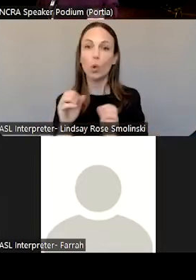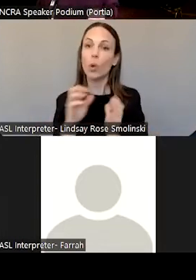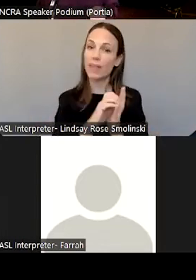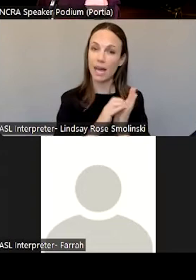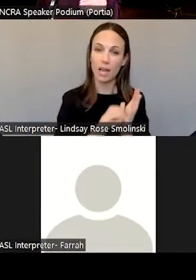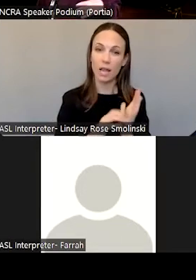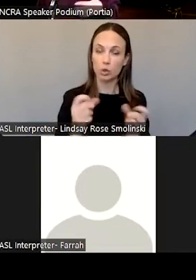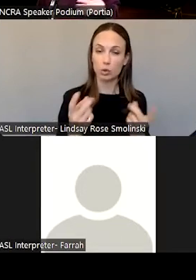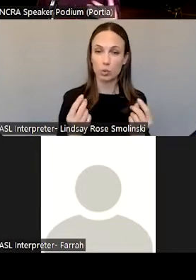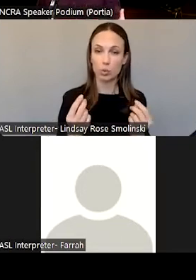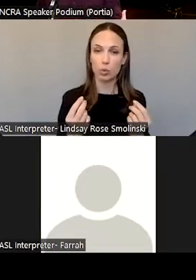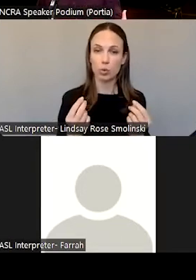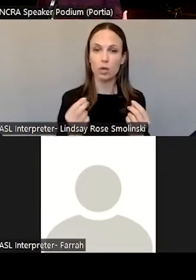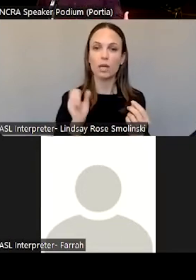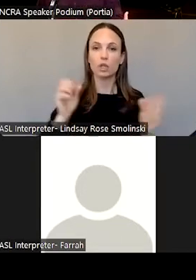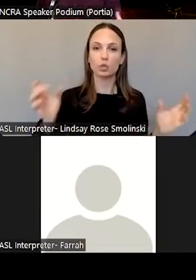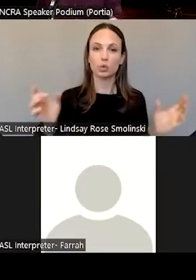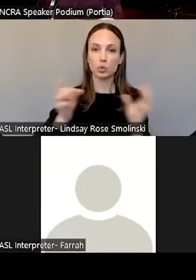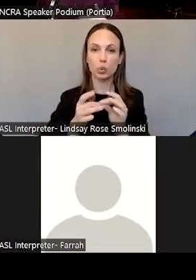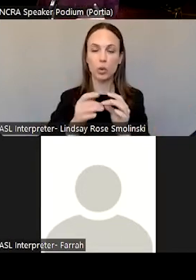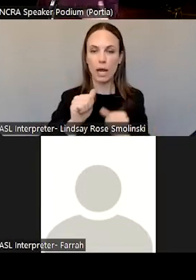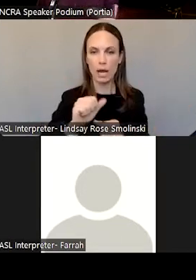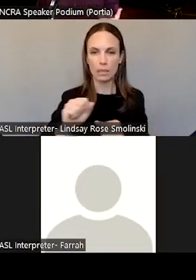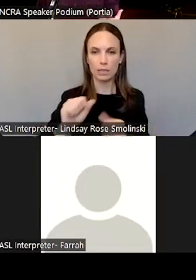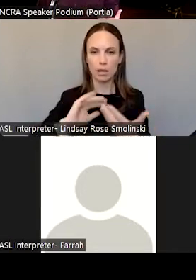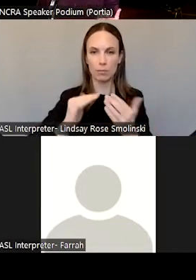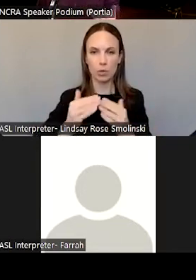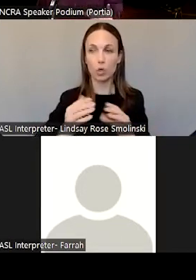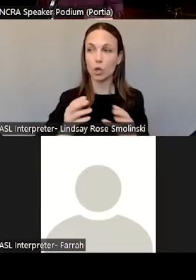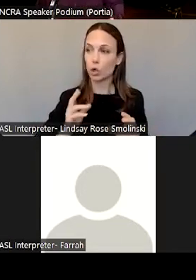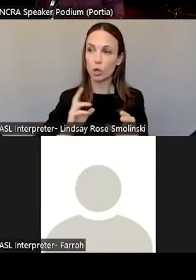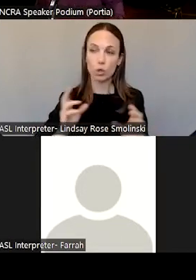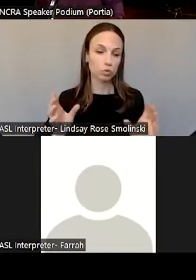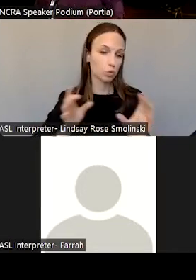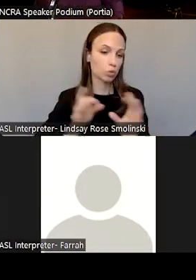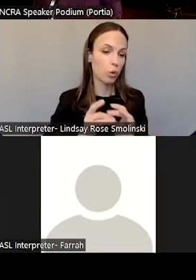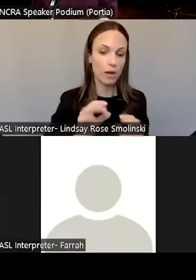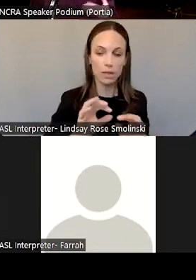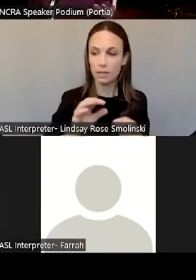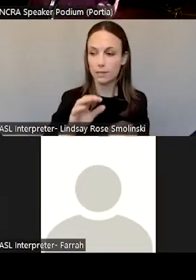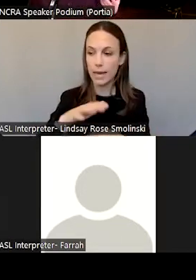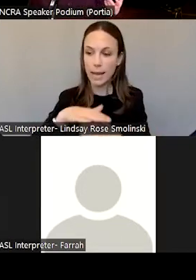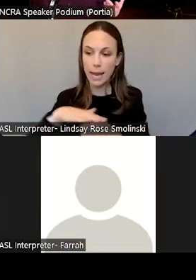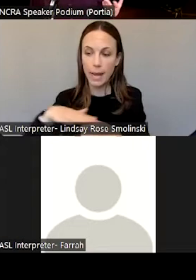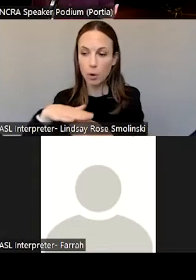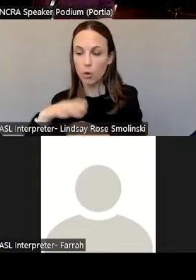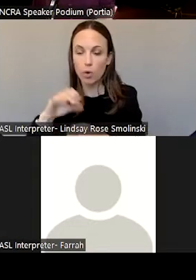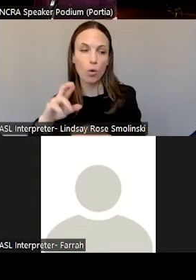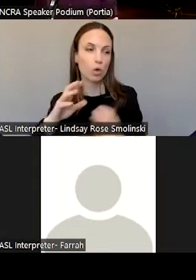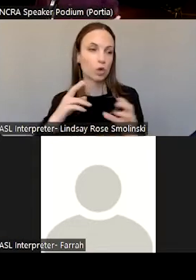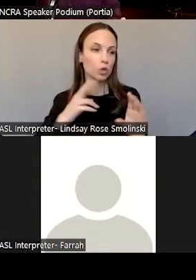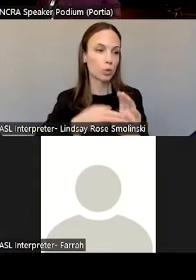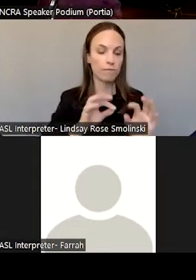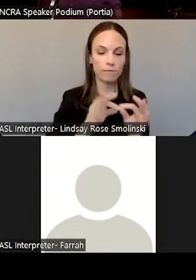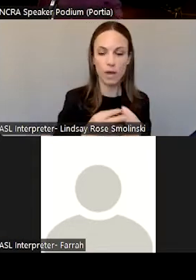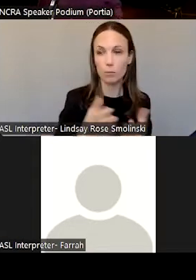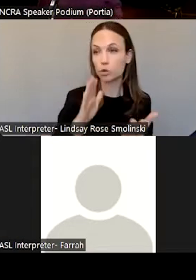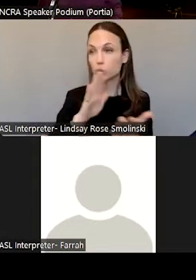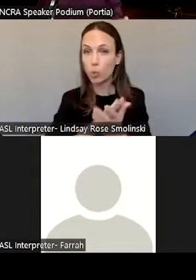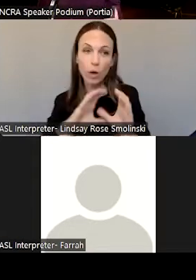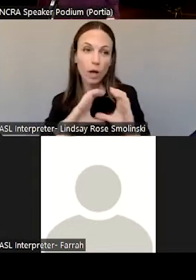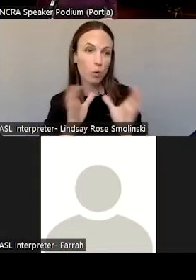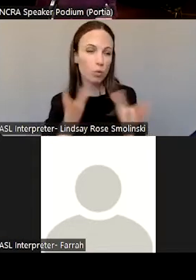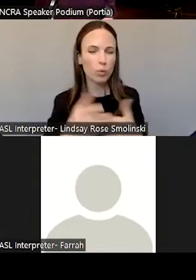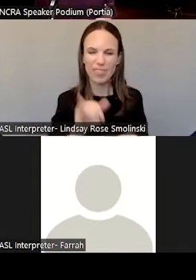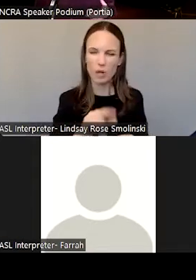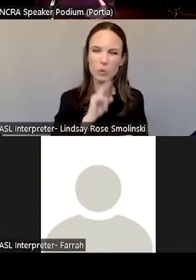can do is you can join as a community, you can join as a neighborhood, you can join as a family, and you can join as a school or a classroom. And